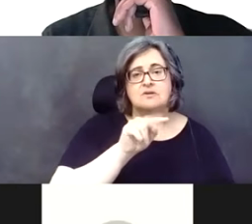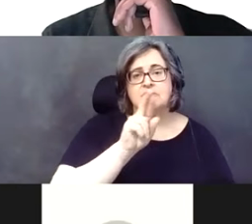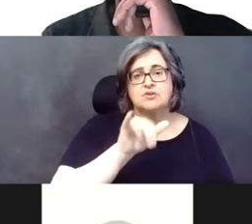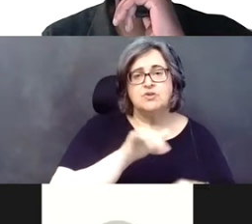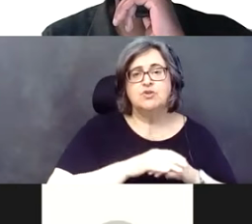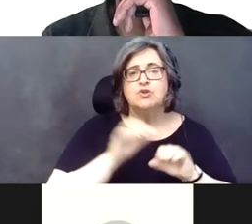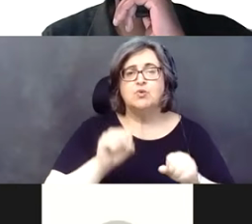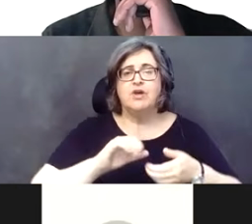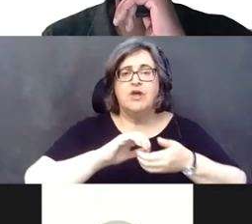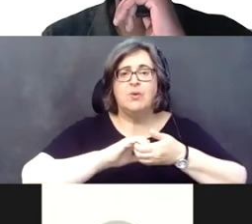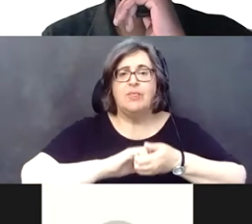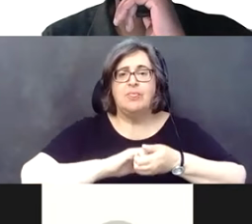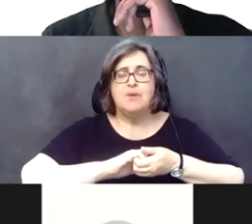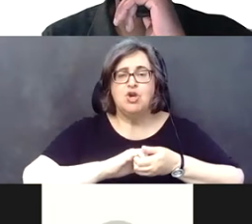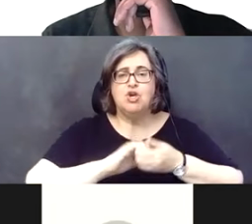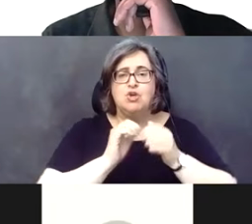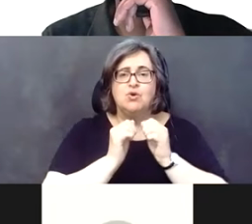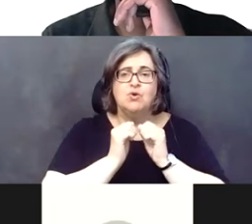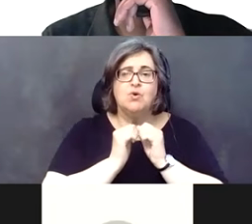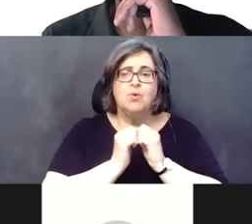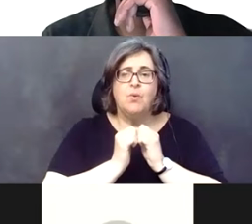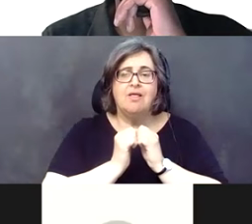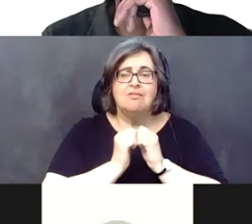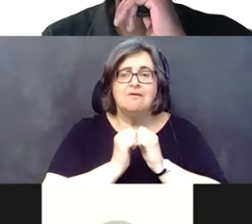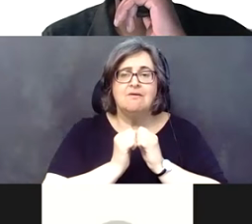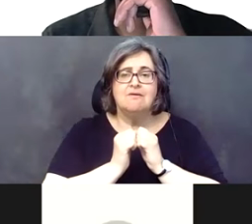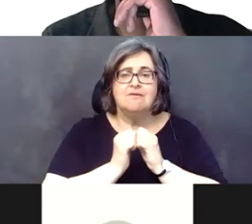could partner with